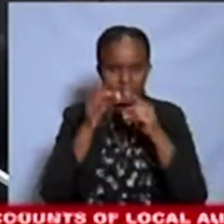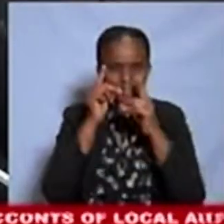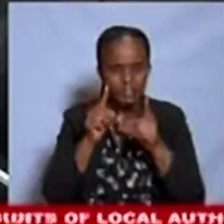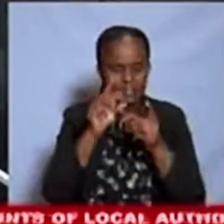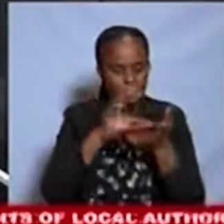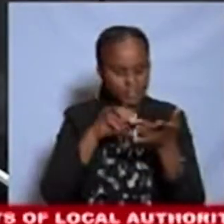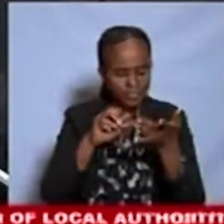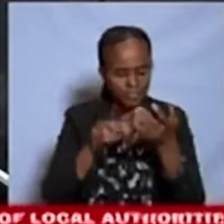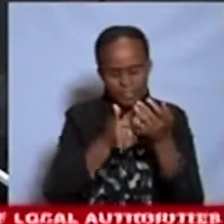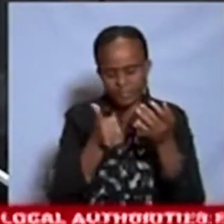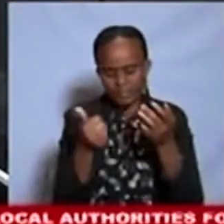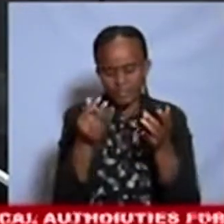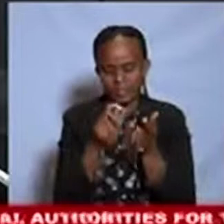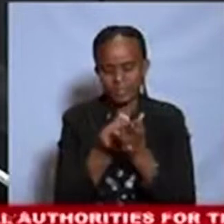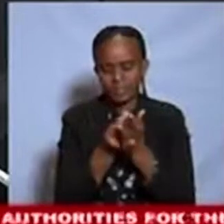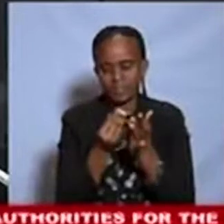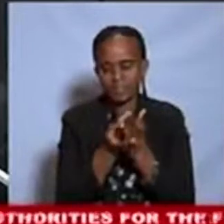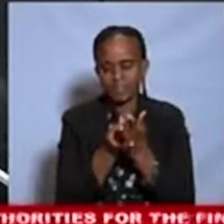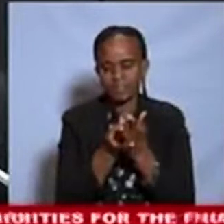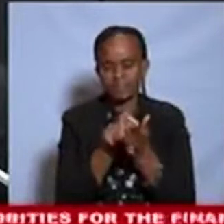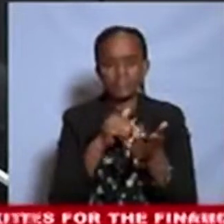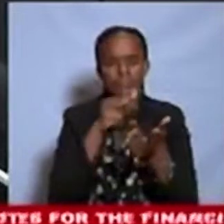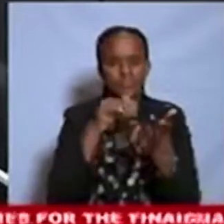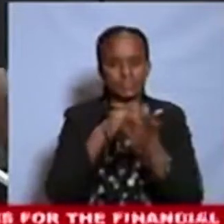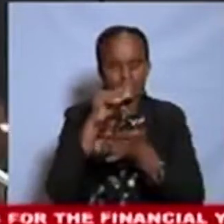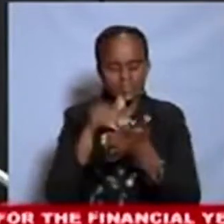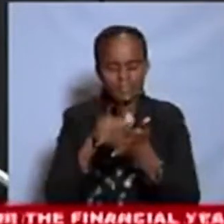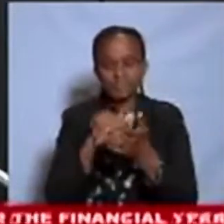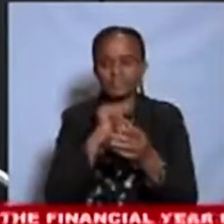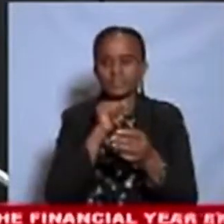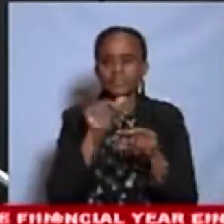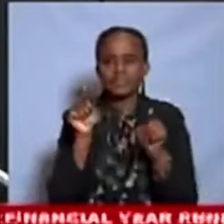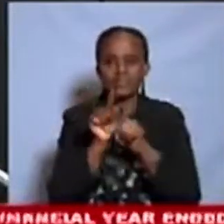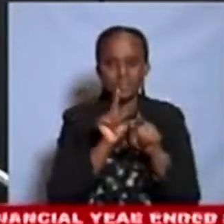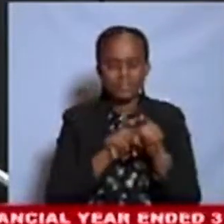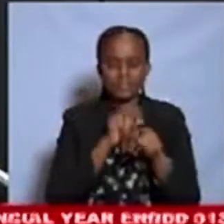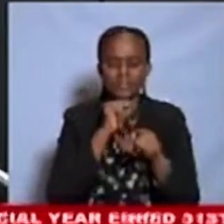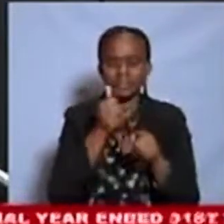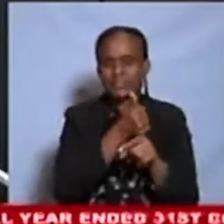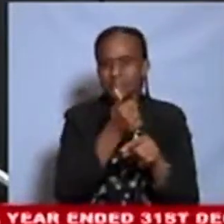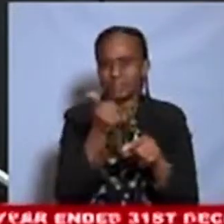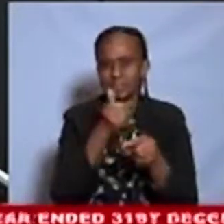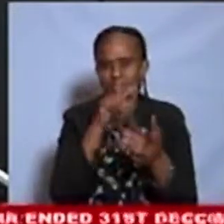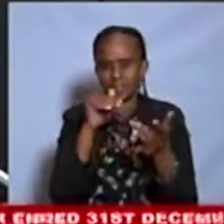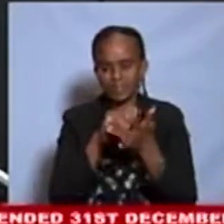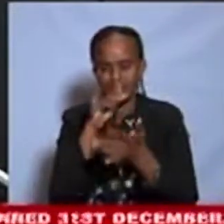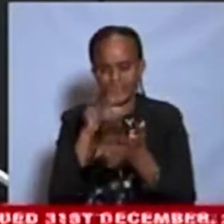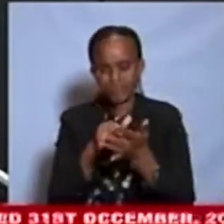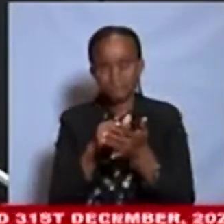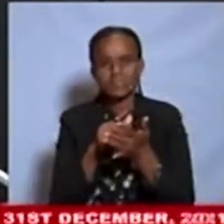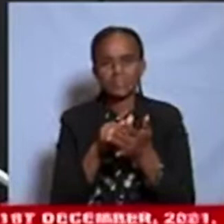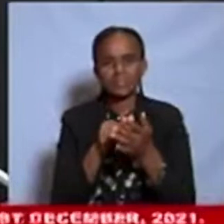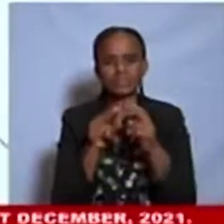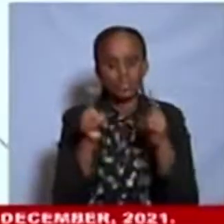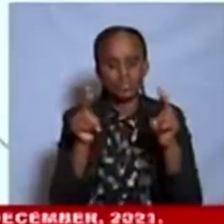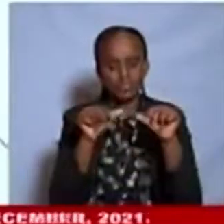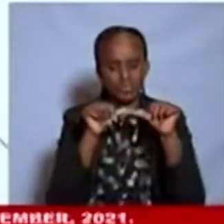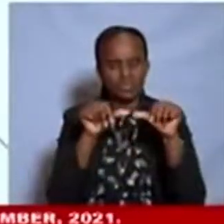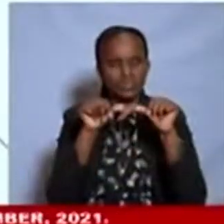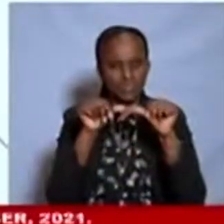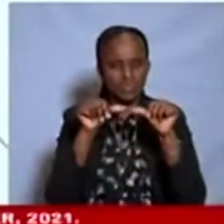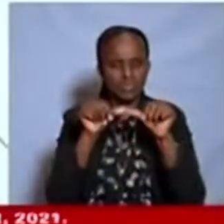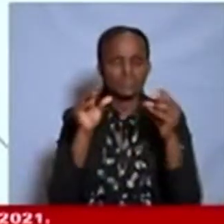task force on the other revenue center and not on other revenue centers. So still more on the